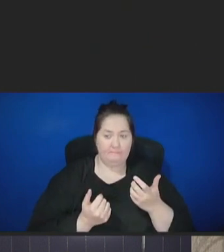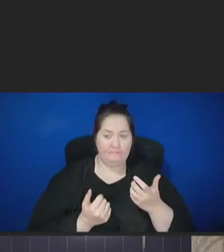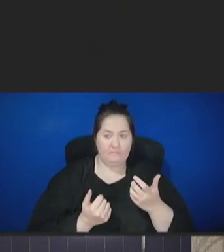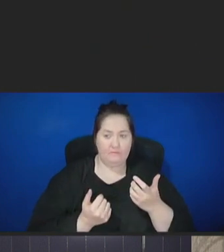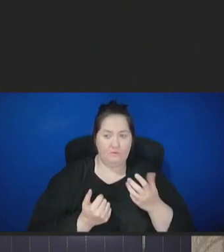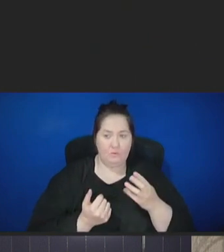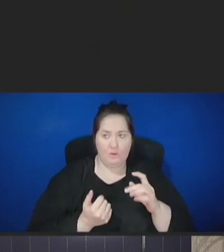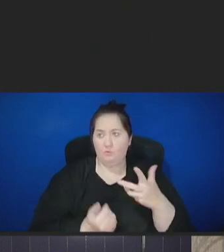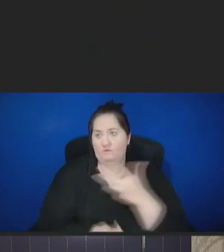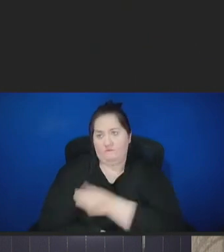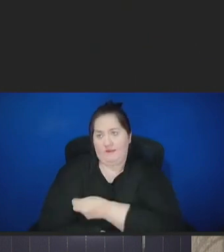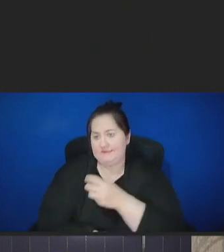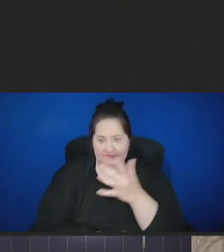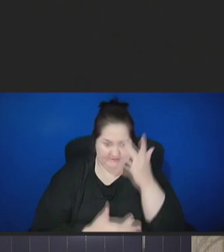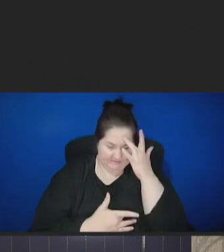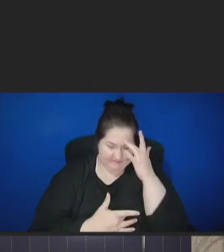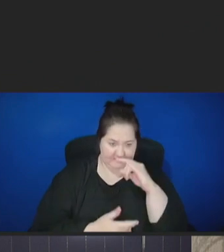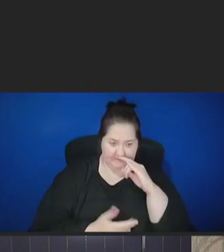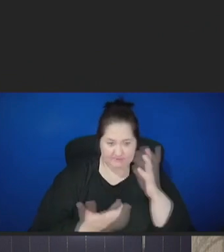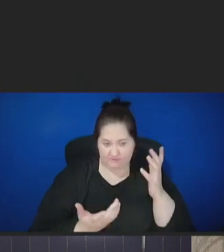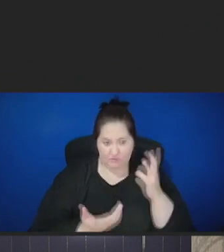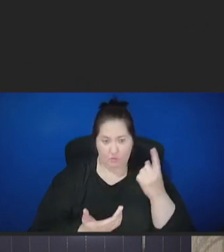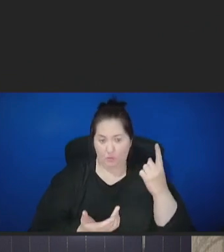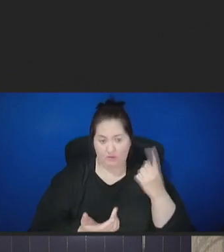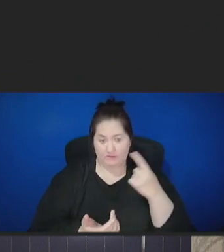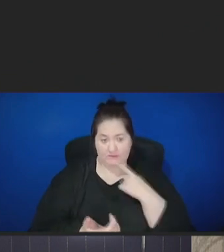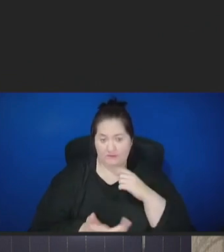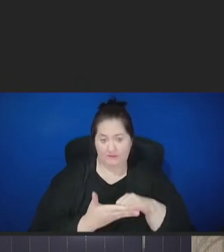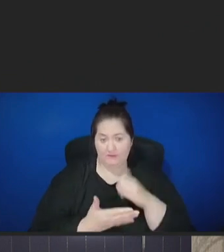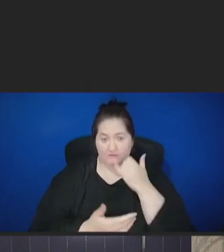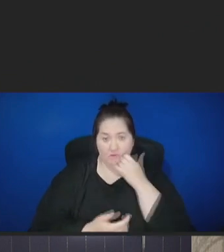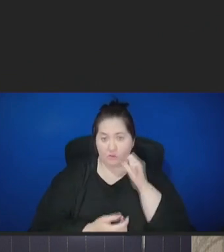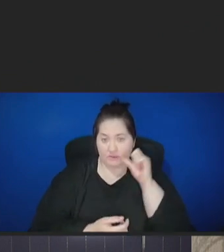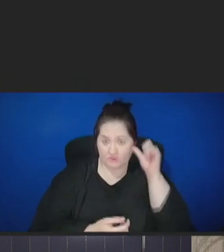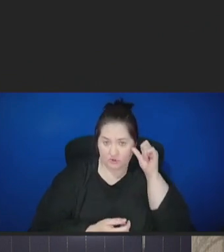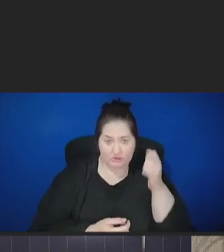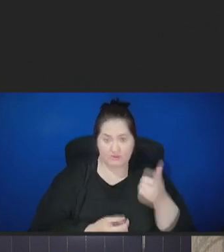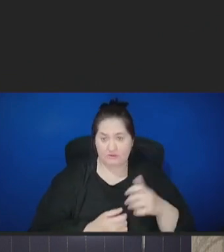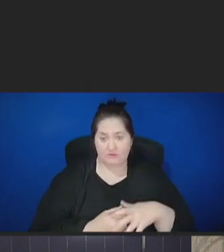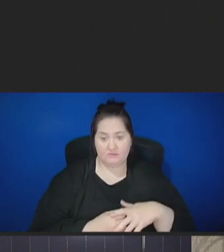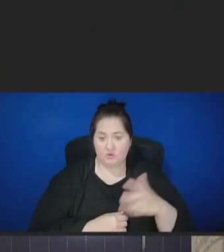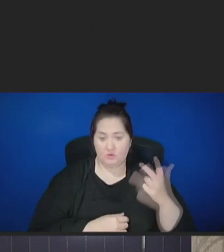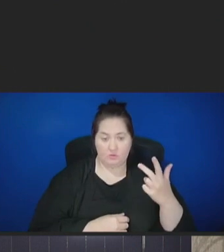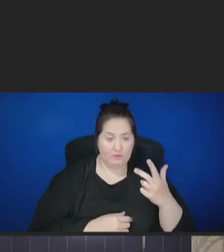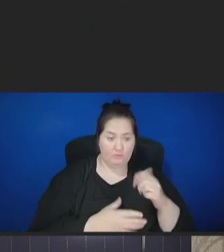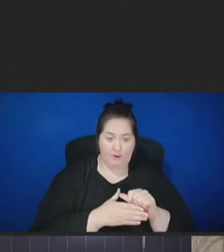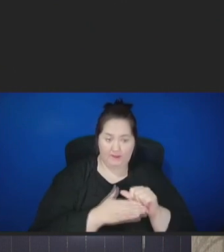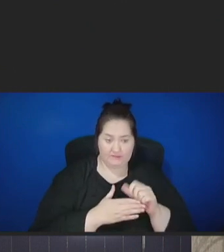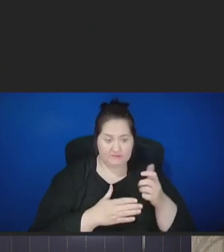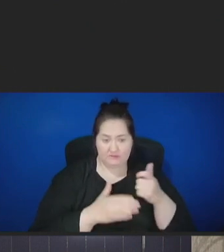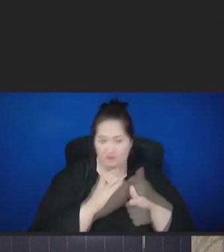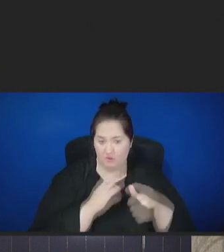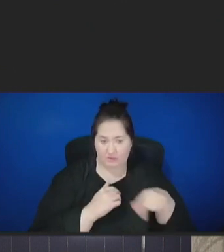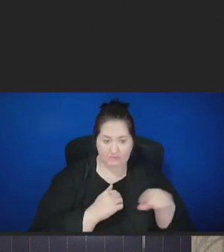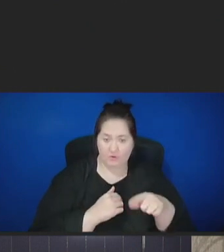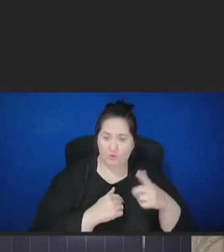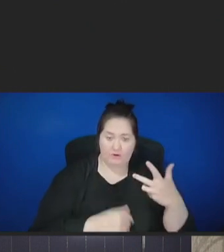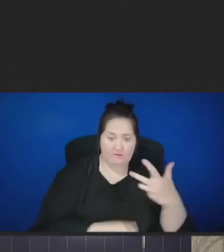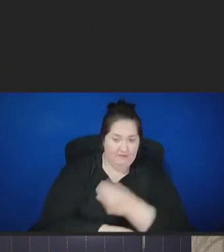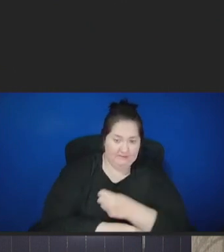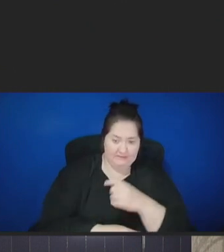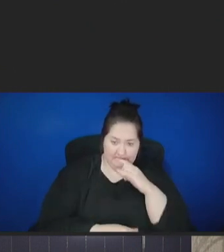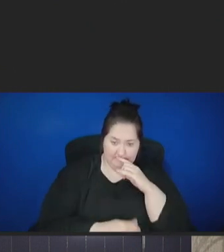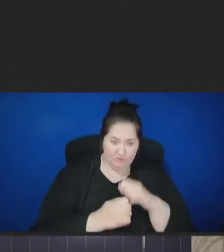we're vaccinating sick kids. That's what one pediatrician told me on the phone yesterday. He has 3 practices under him. We're vaccinating kids with